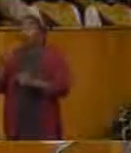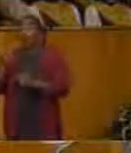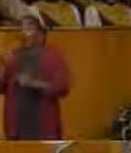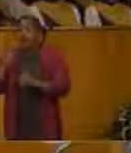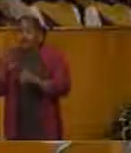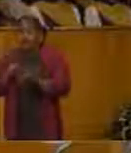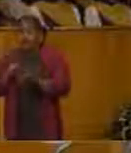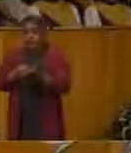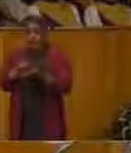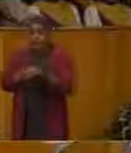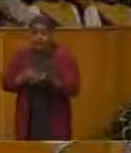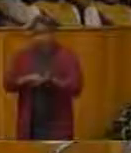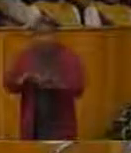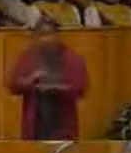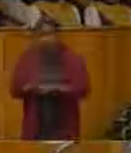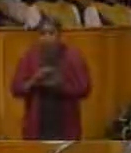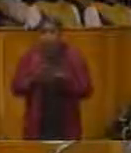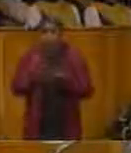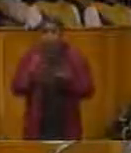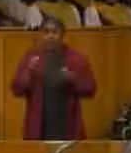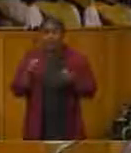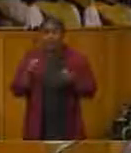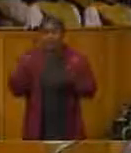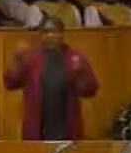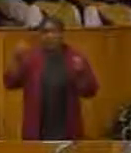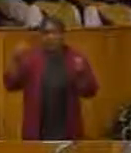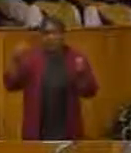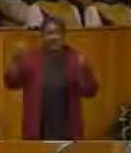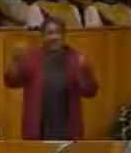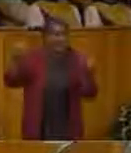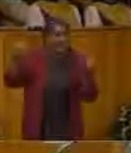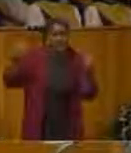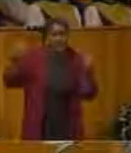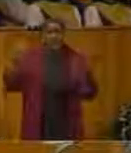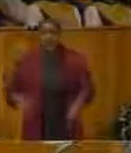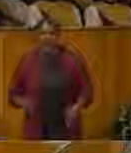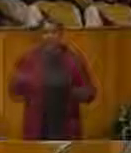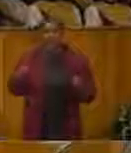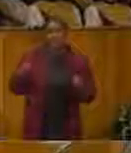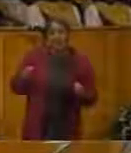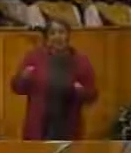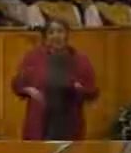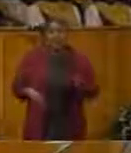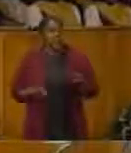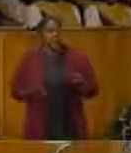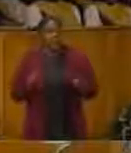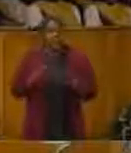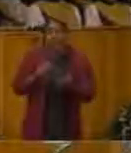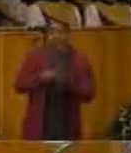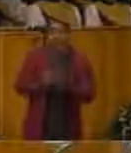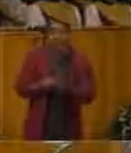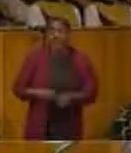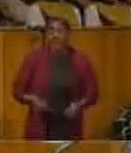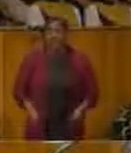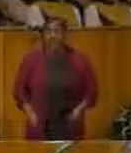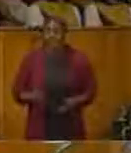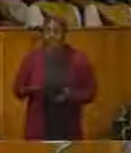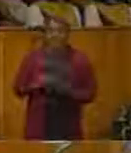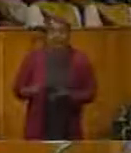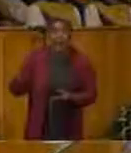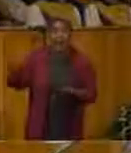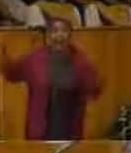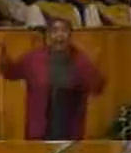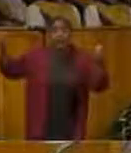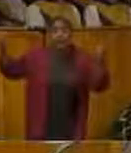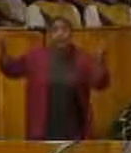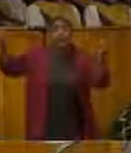money, money, money, money, money, money, money, money, money, money, money, money, money, money, money, money.